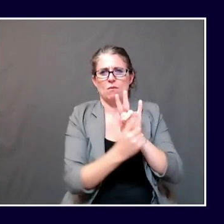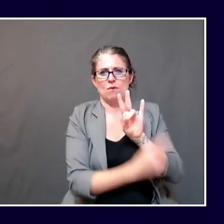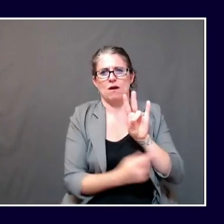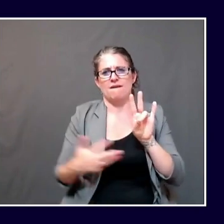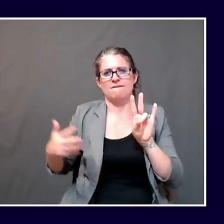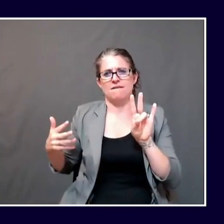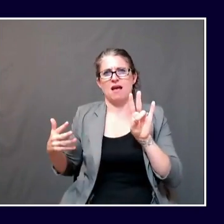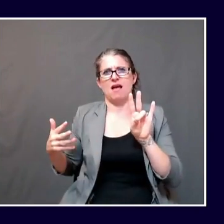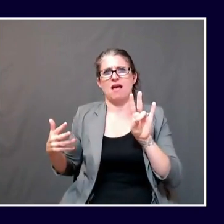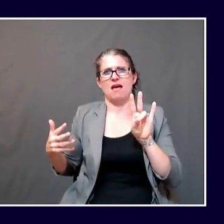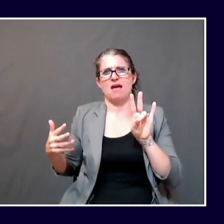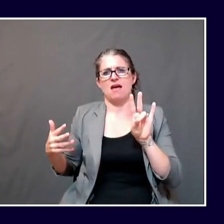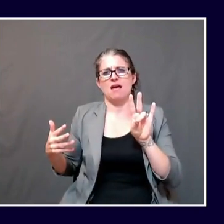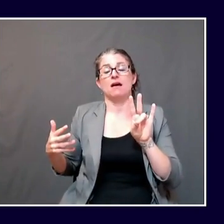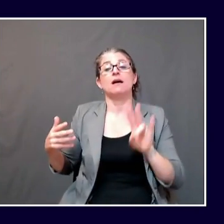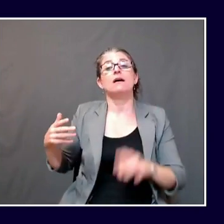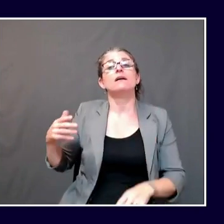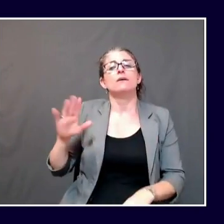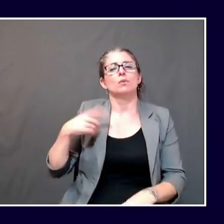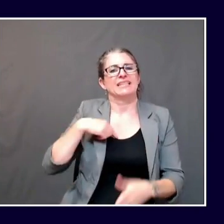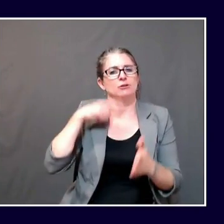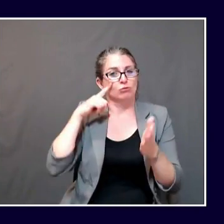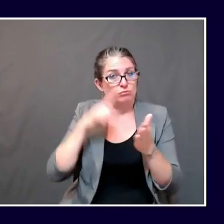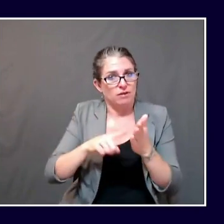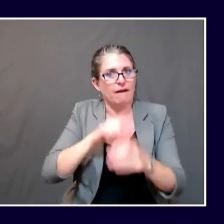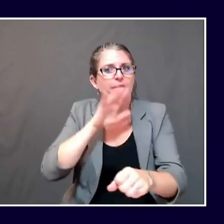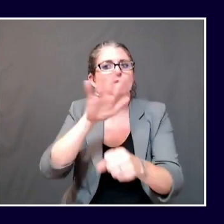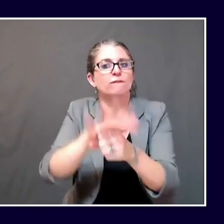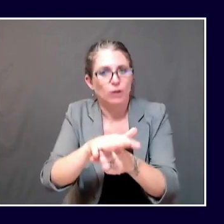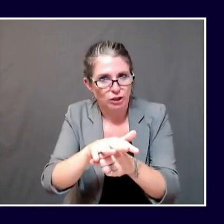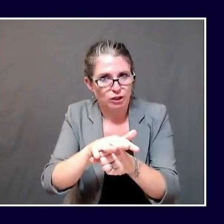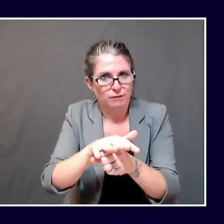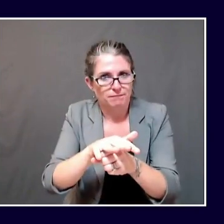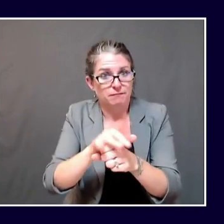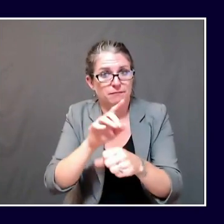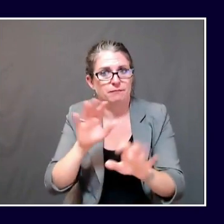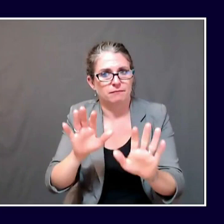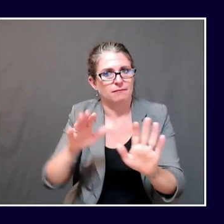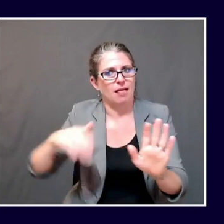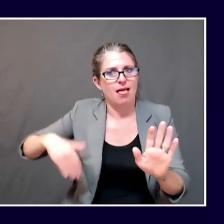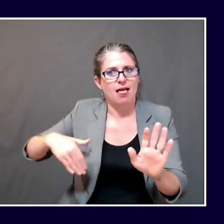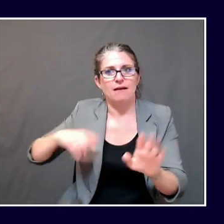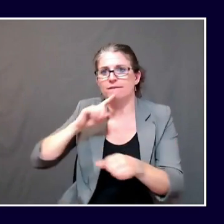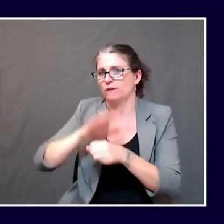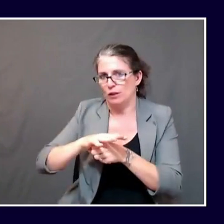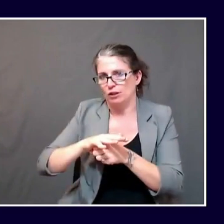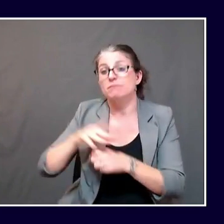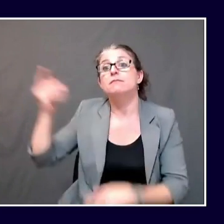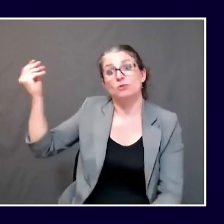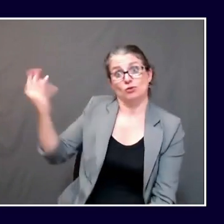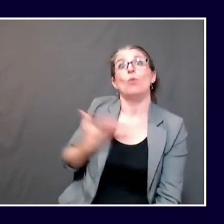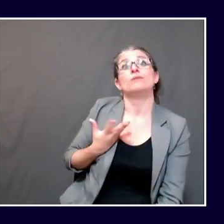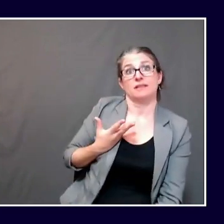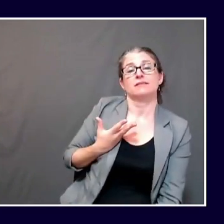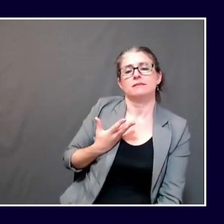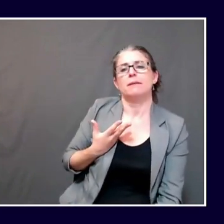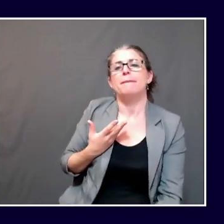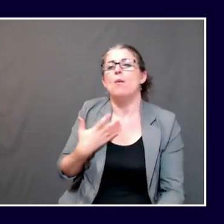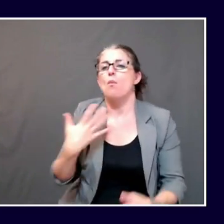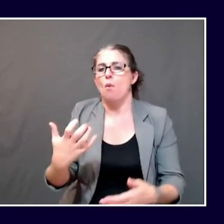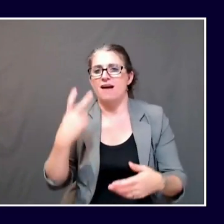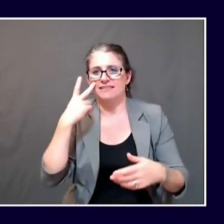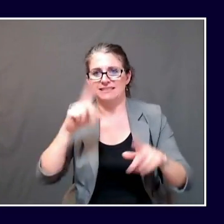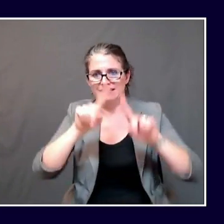the test results ourselves or have a confirmed email from another state health department that says, yes, these